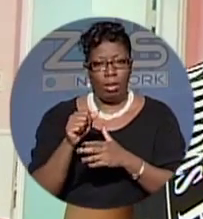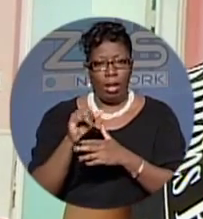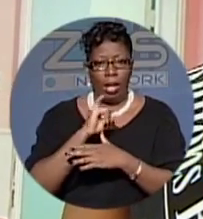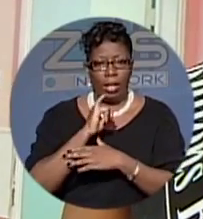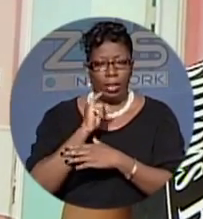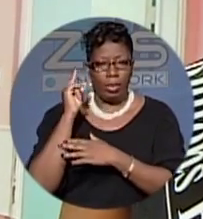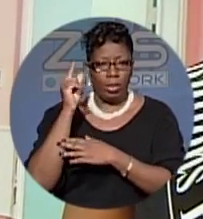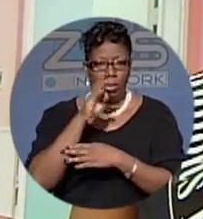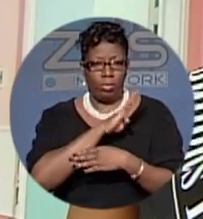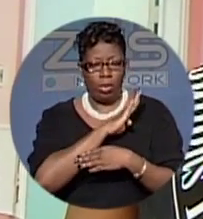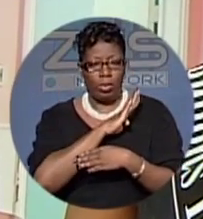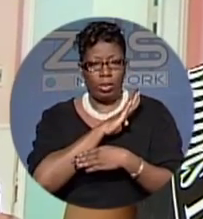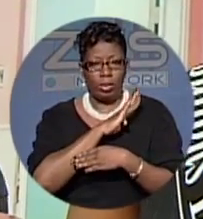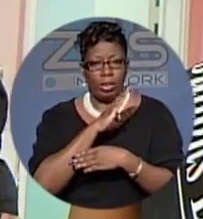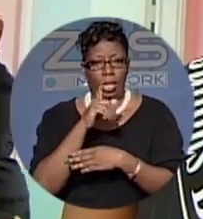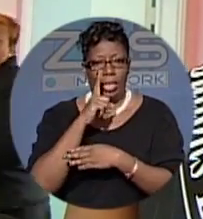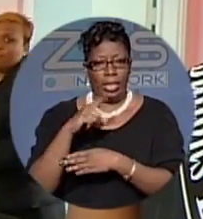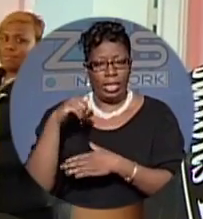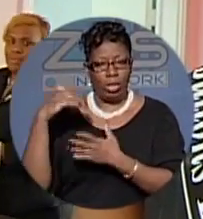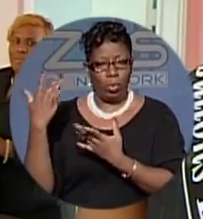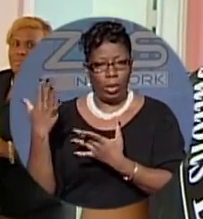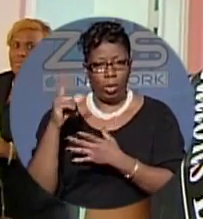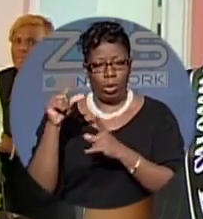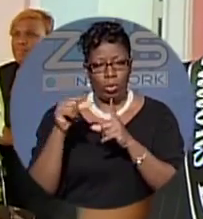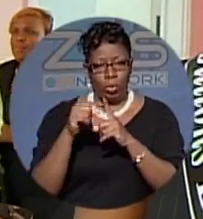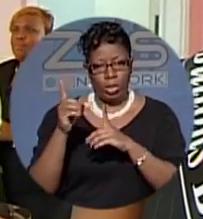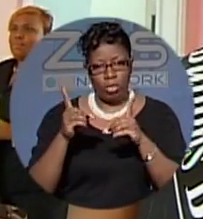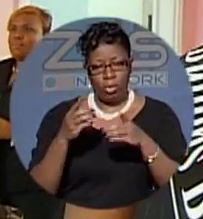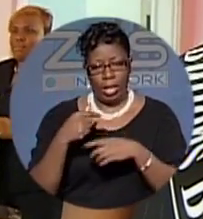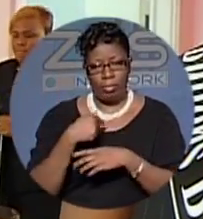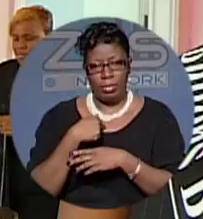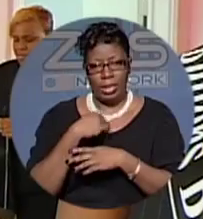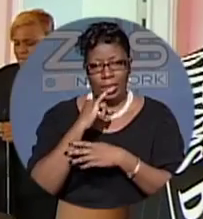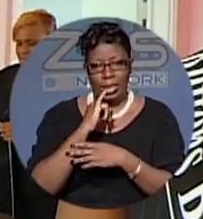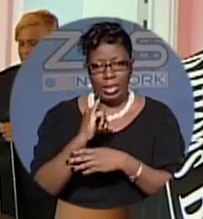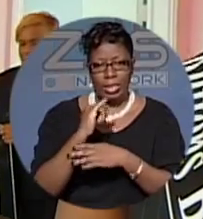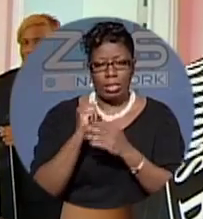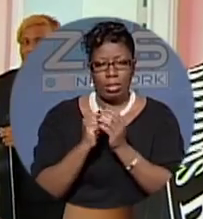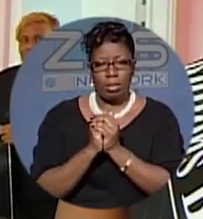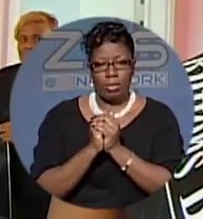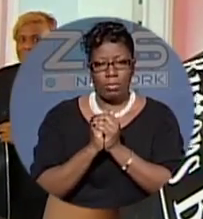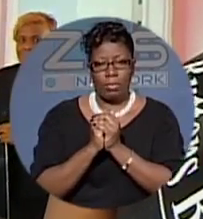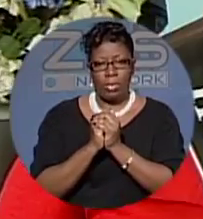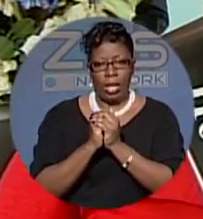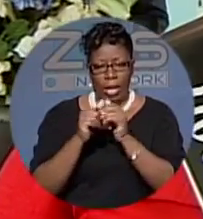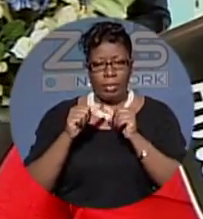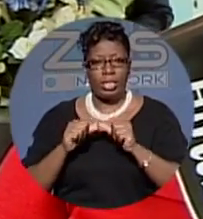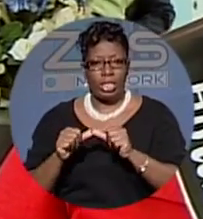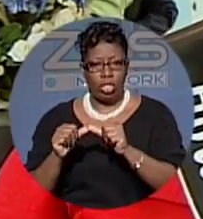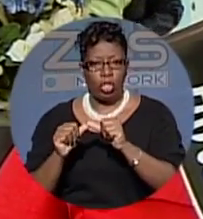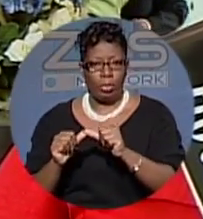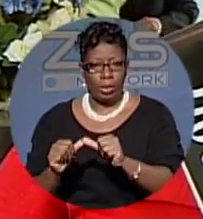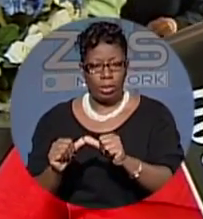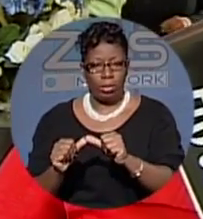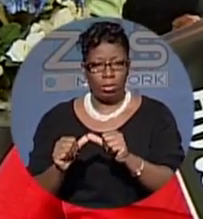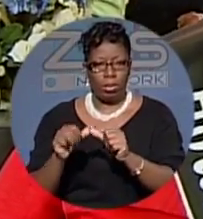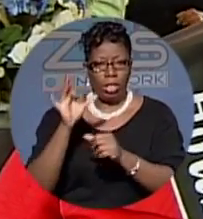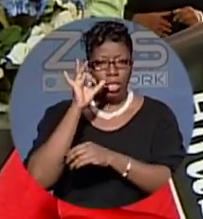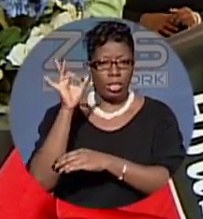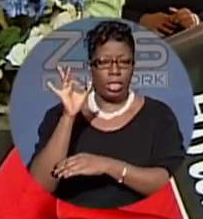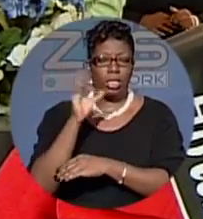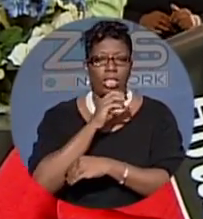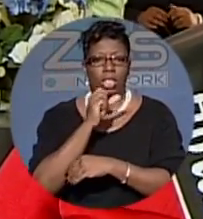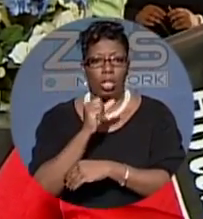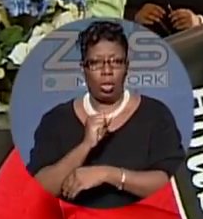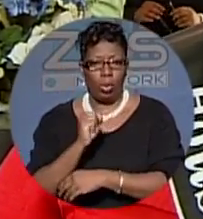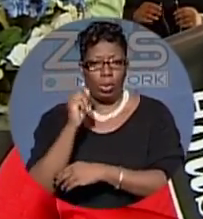bridal, and formal wearers, lady in waiting. One word that best describes me is determined. I am 18-year-old